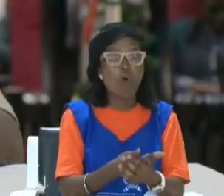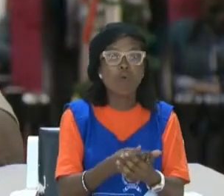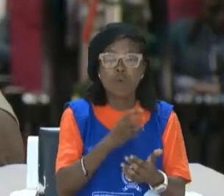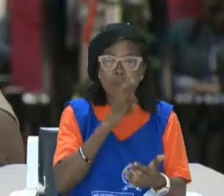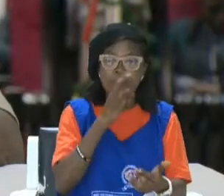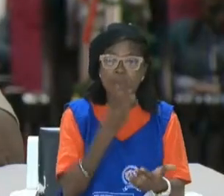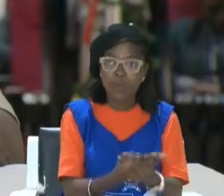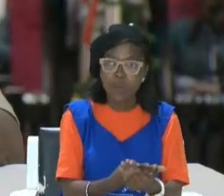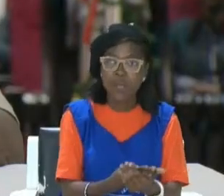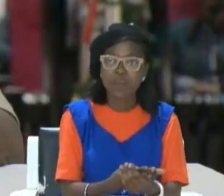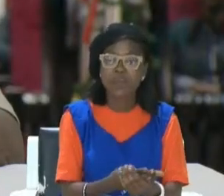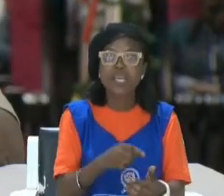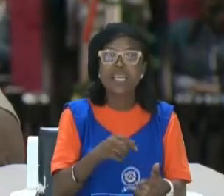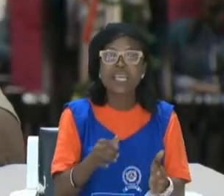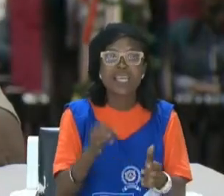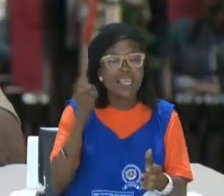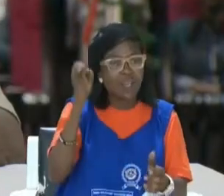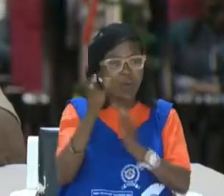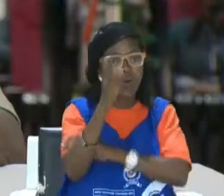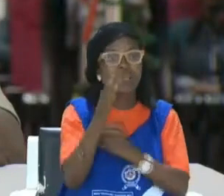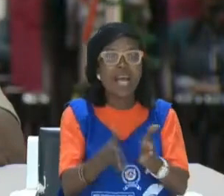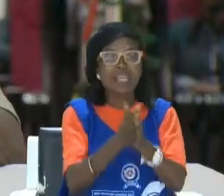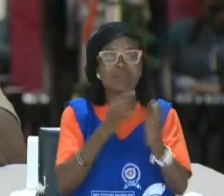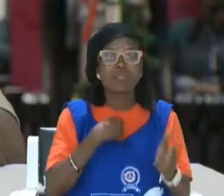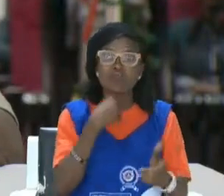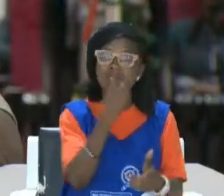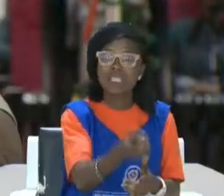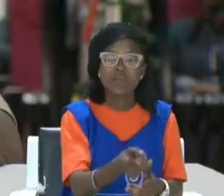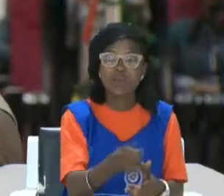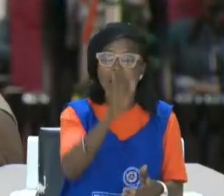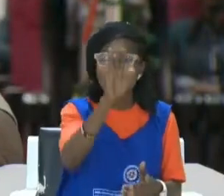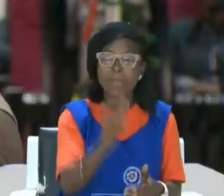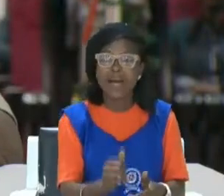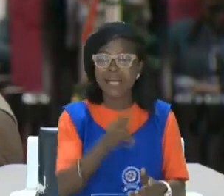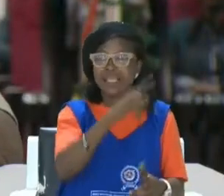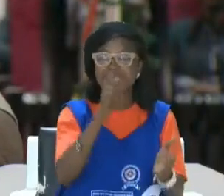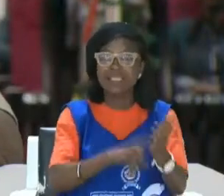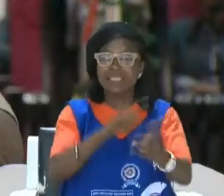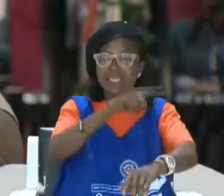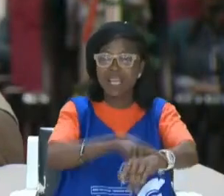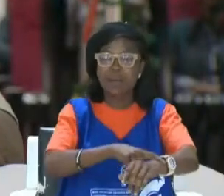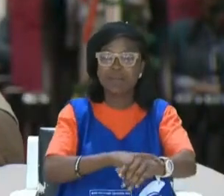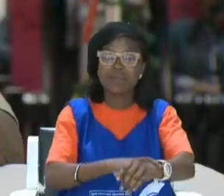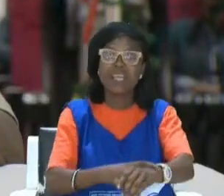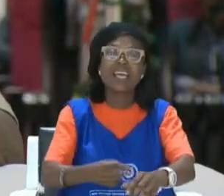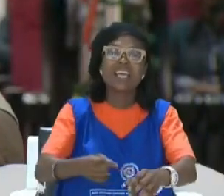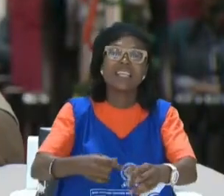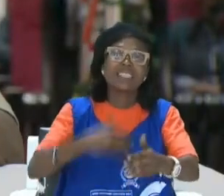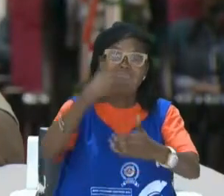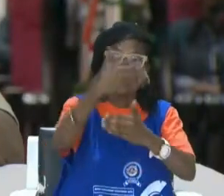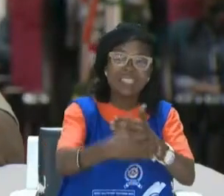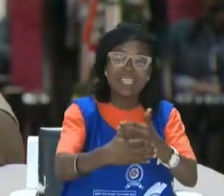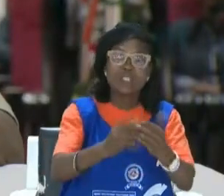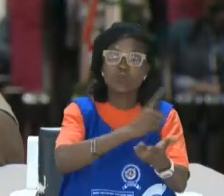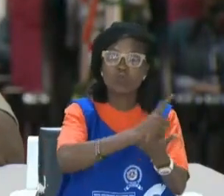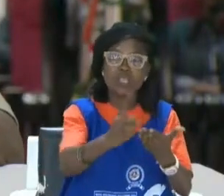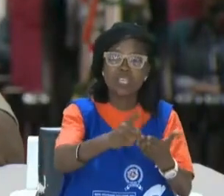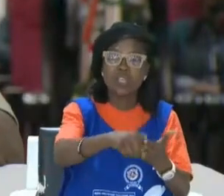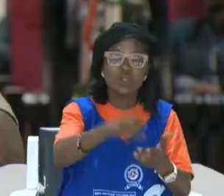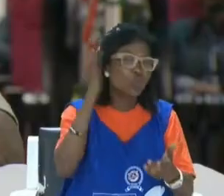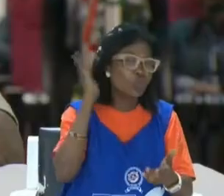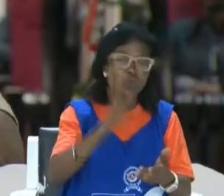He asked me to tell you, by this time next week, you will be